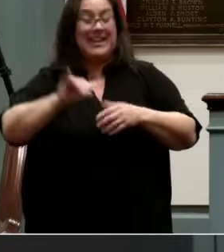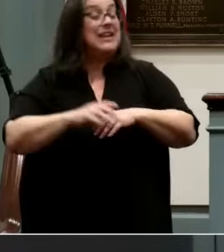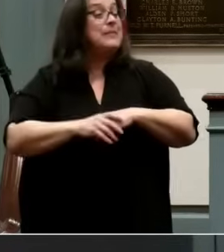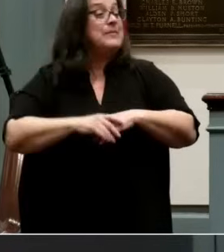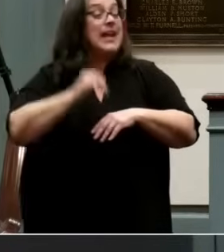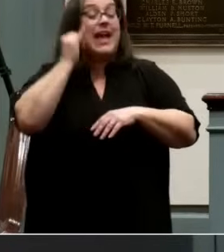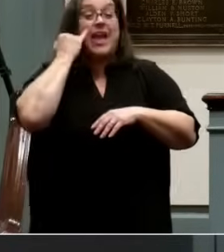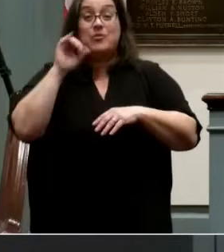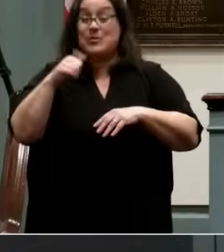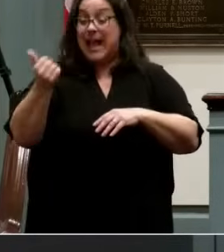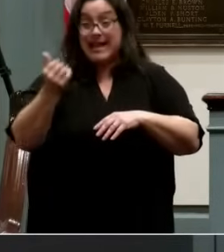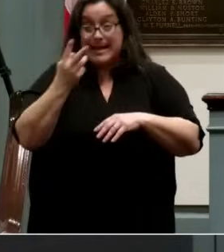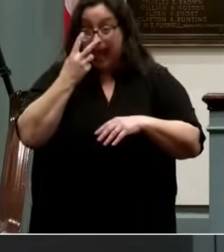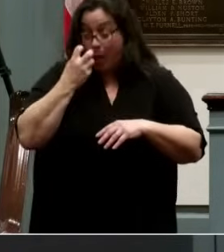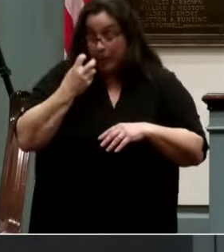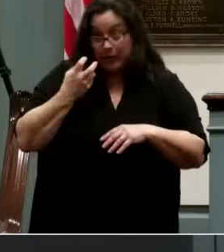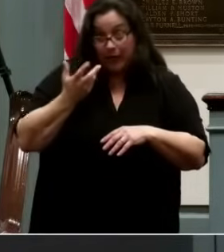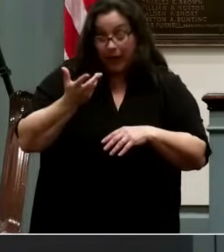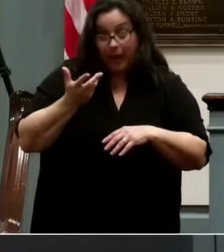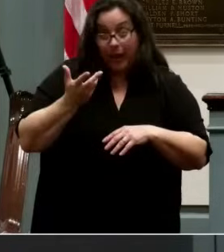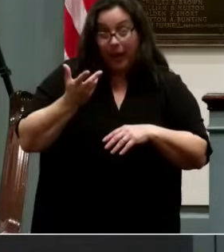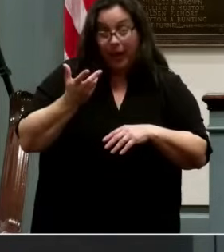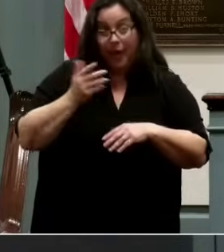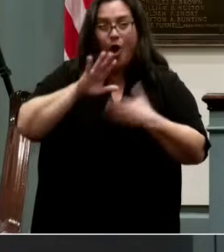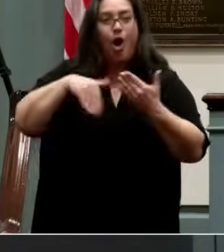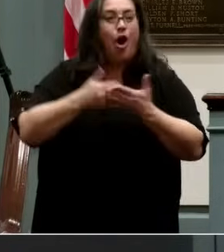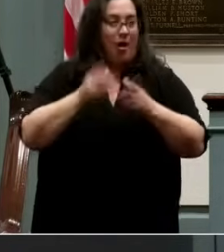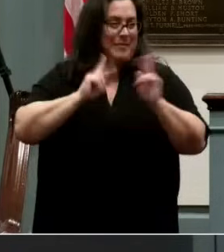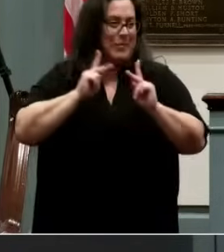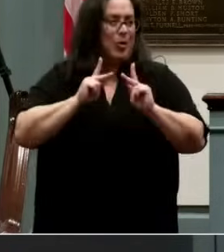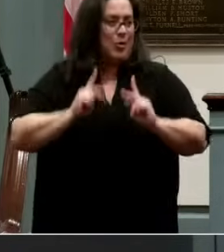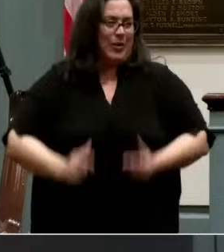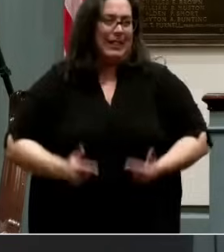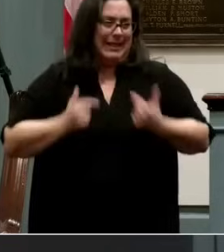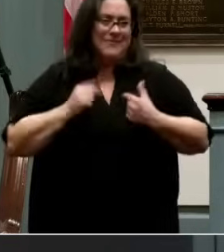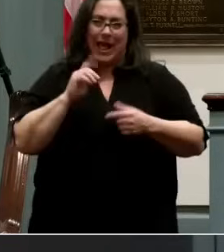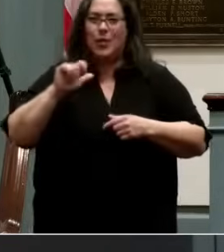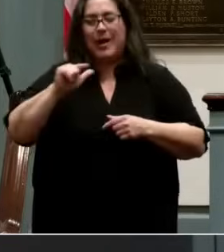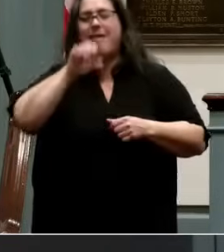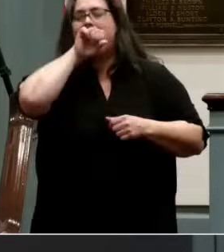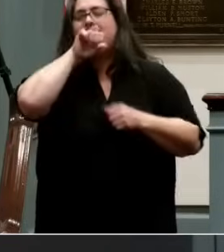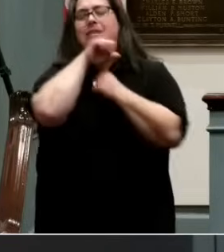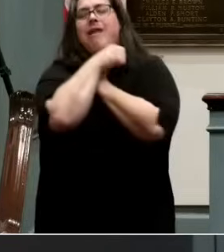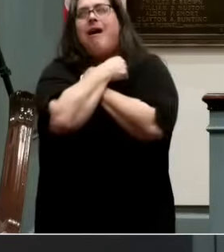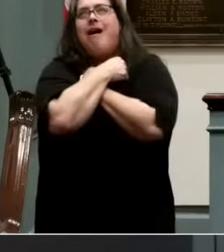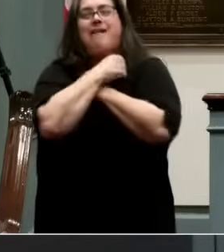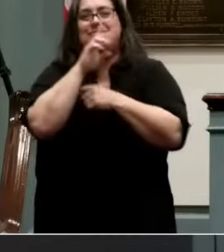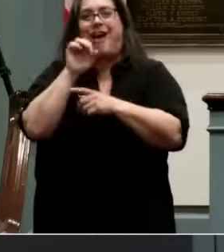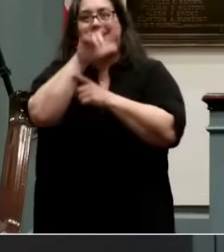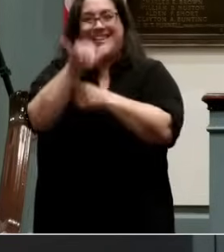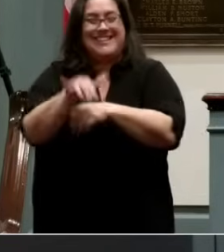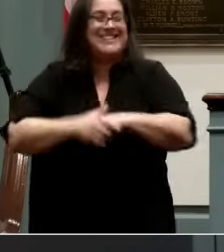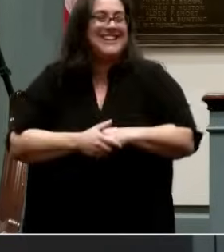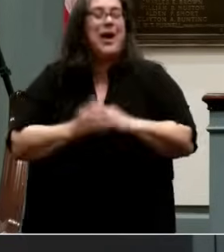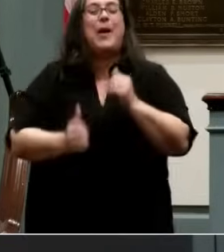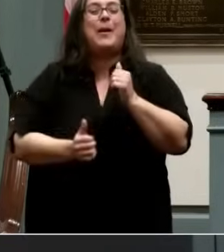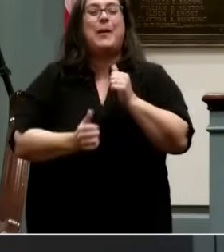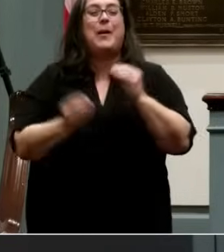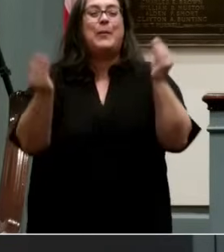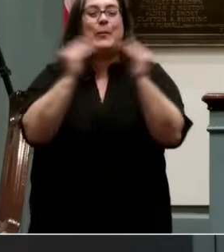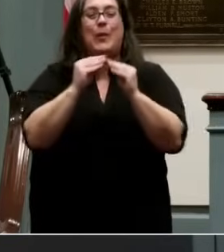If there was any doubt, all Delawareans love Dolly. More important, more